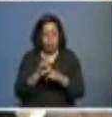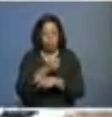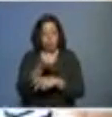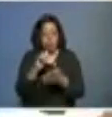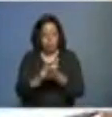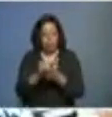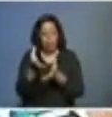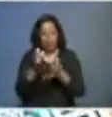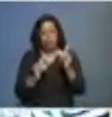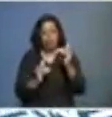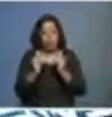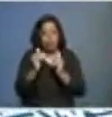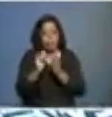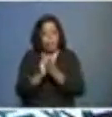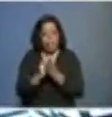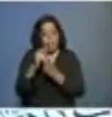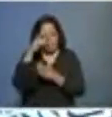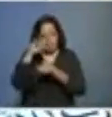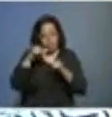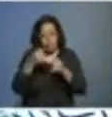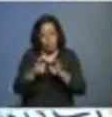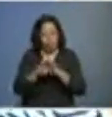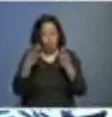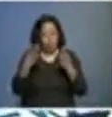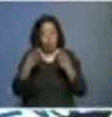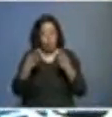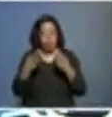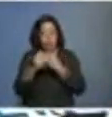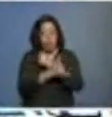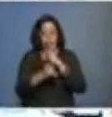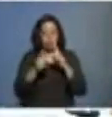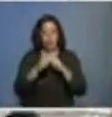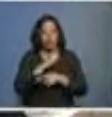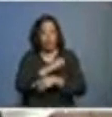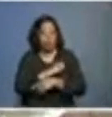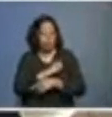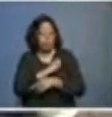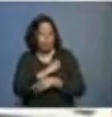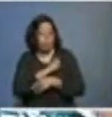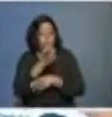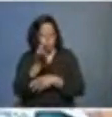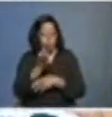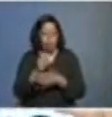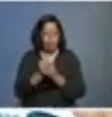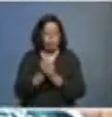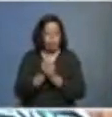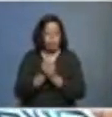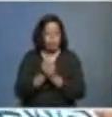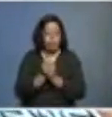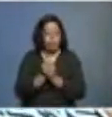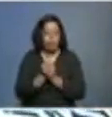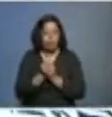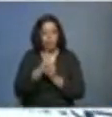to balance it because we just opened back up to tourists, and so to ensure that our tourism product is still being effective, we can't